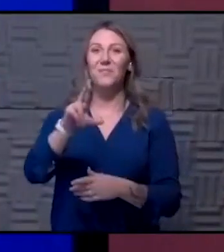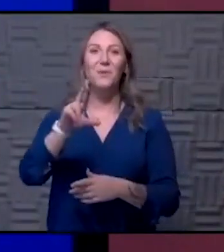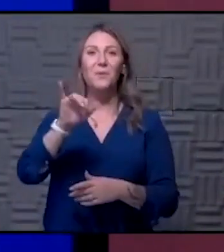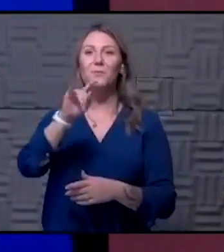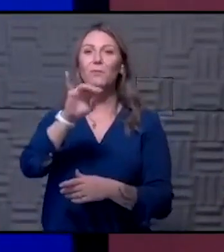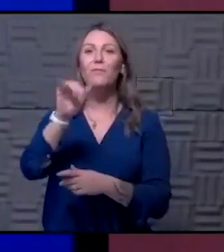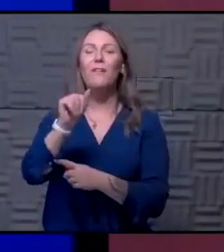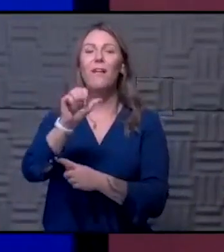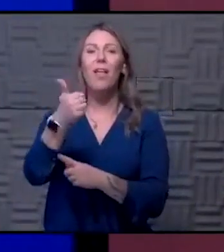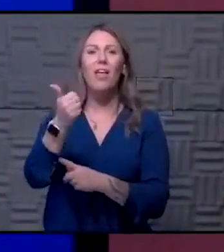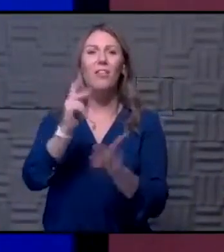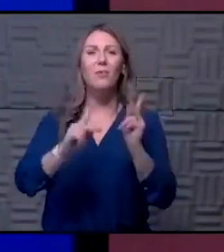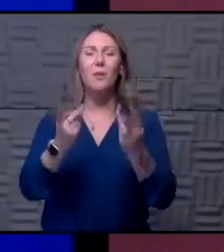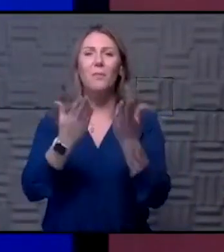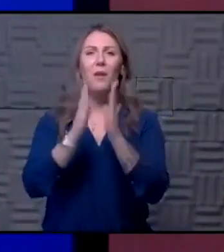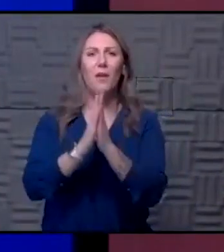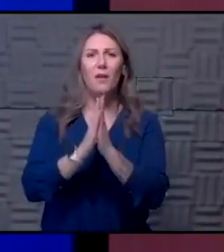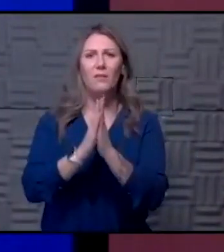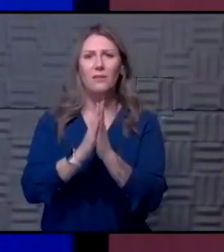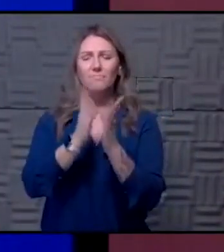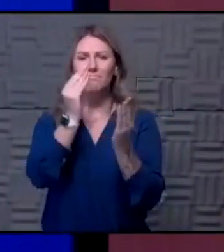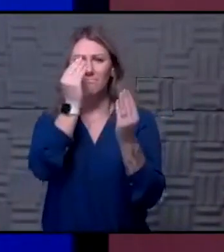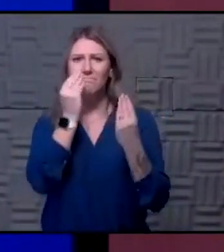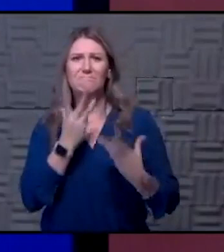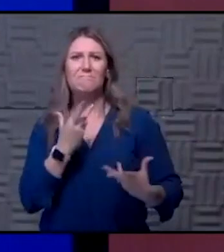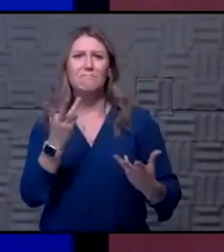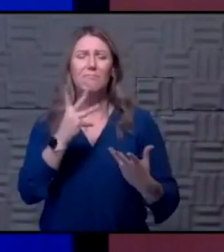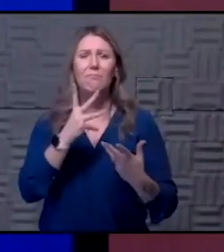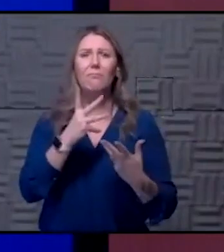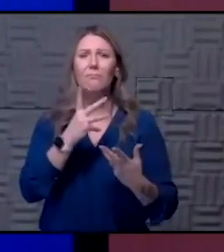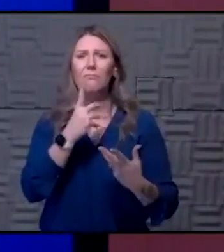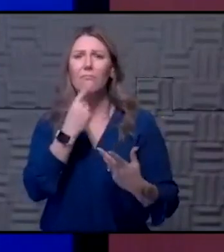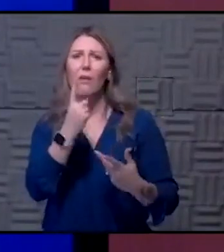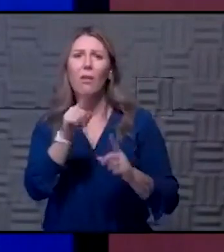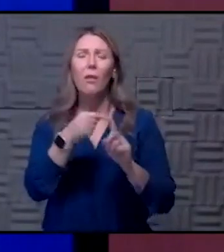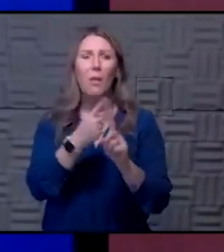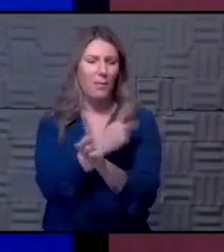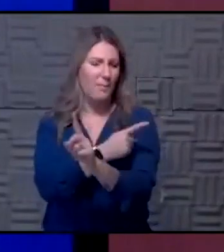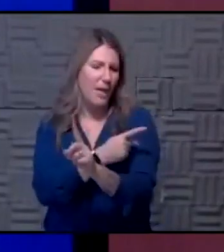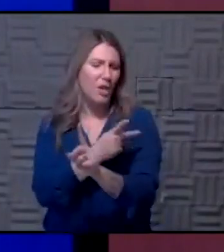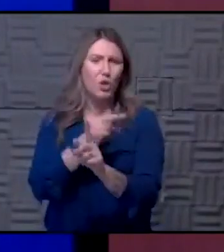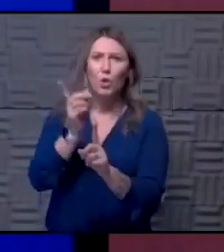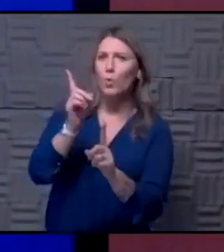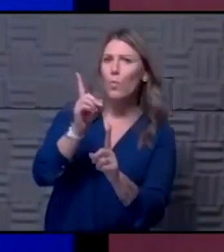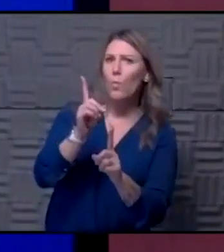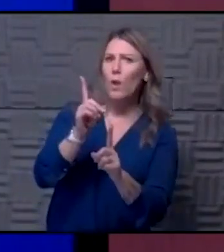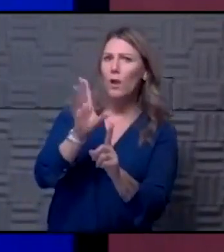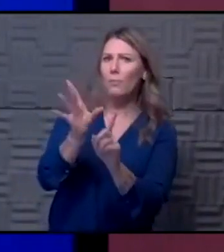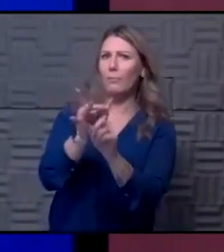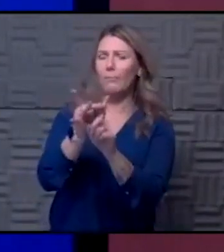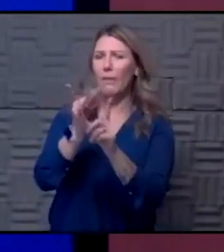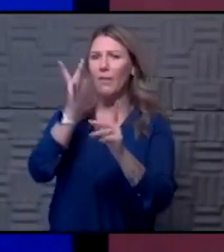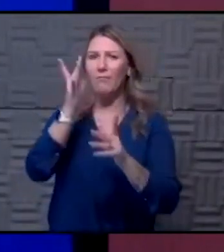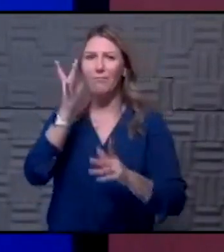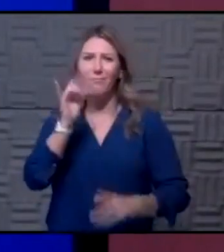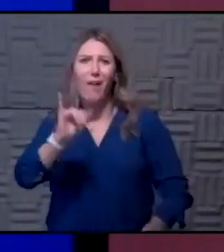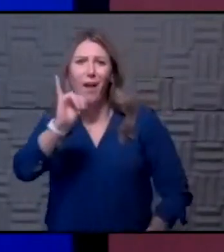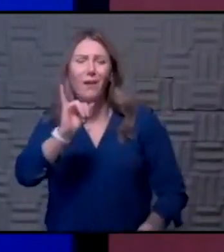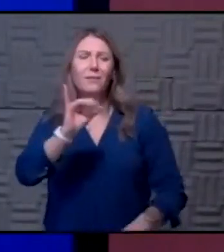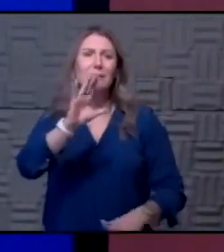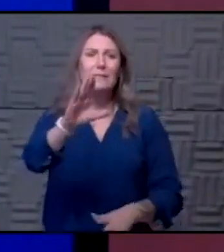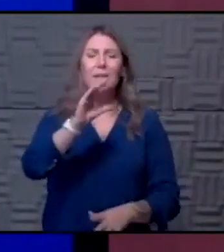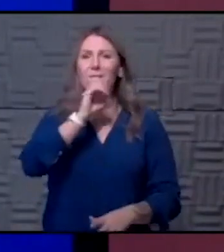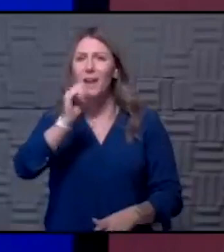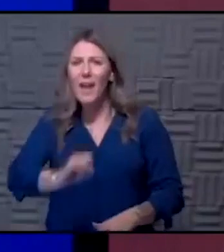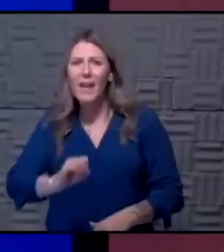are asking, can you tell us about the patients that you're seeing right now? Where did they get infected? Have they had vaccines? What are their ages?